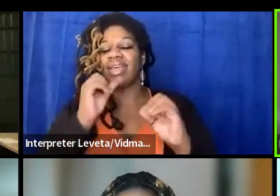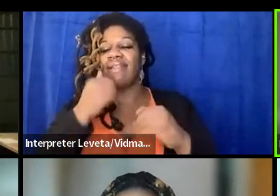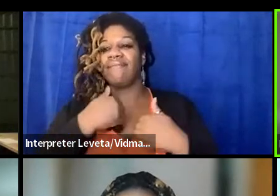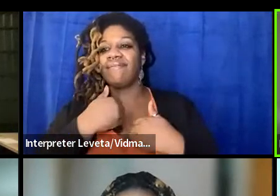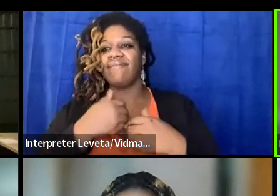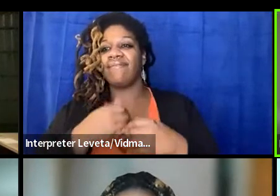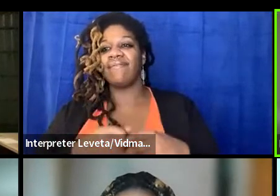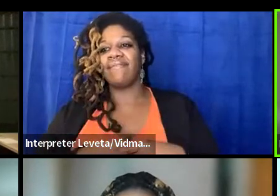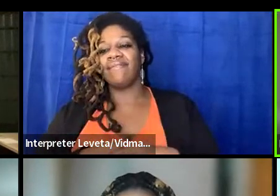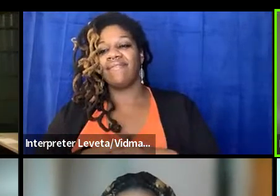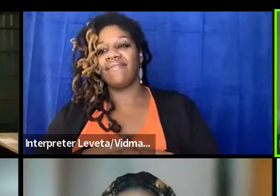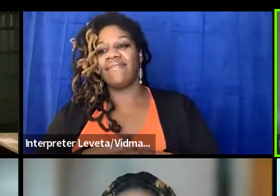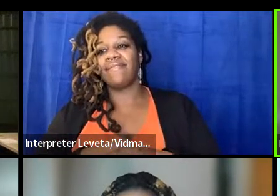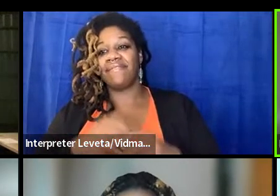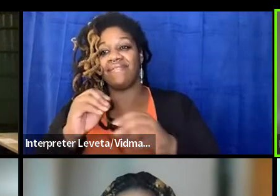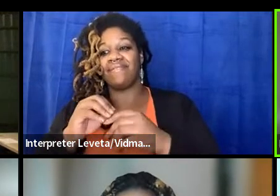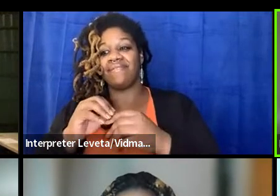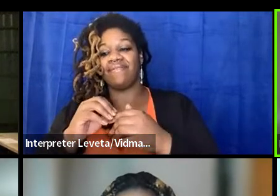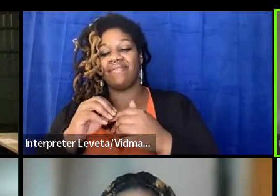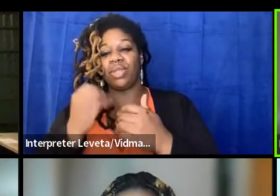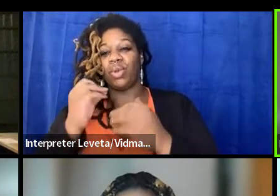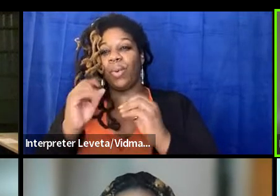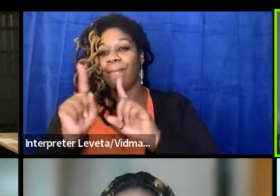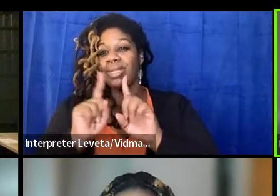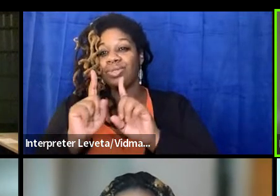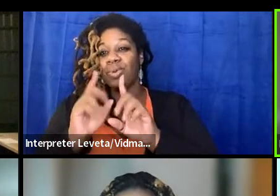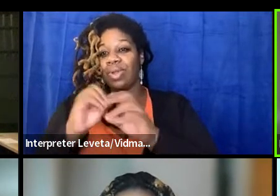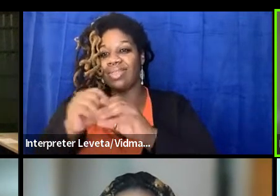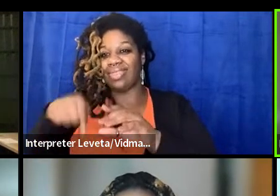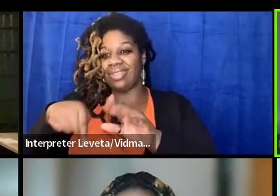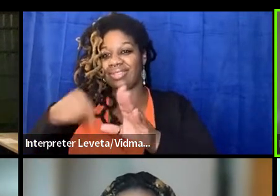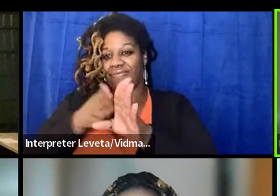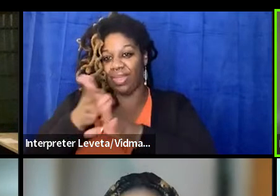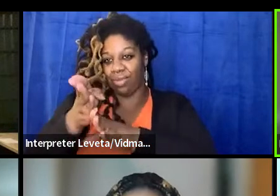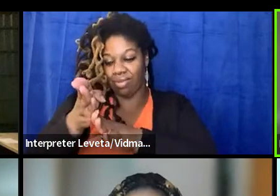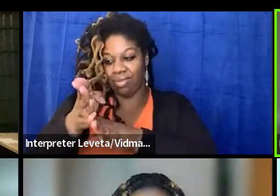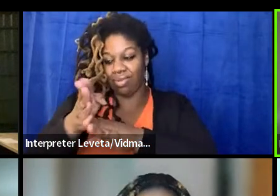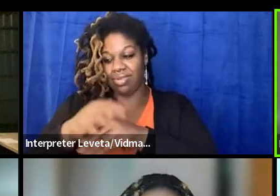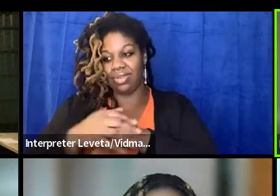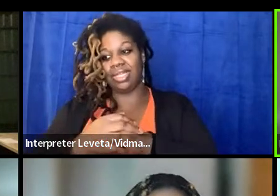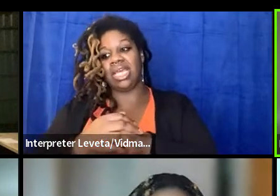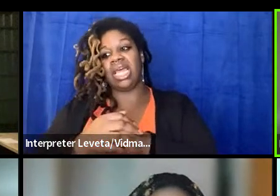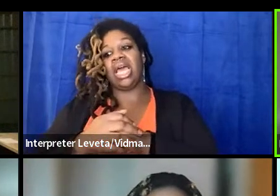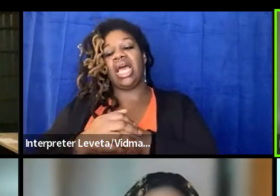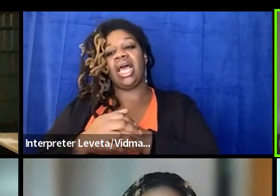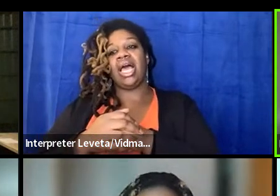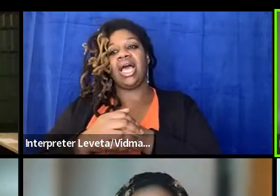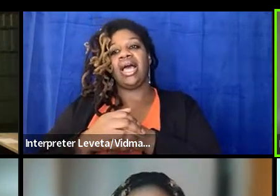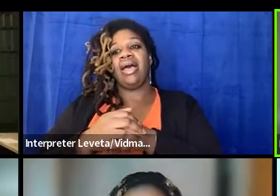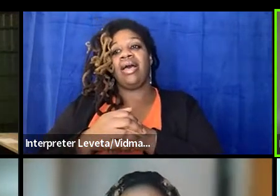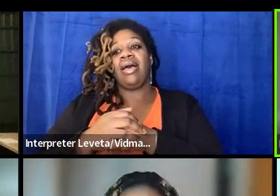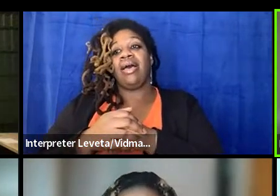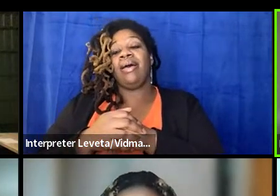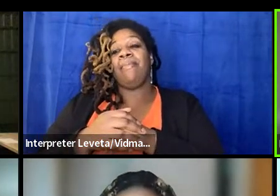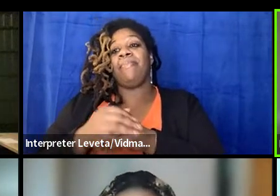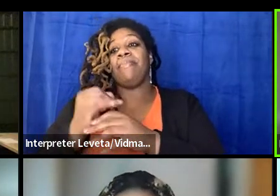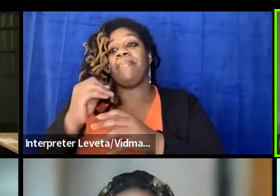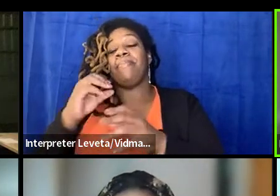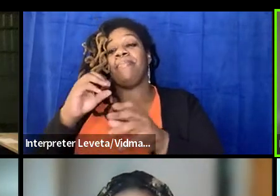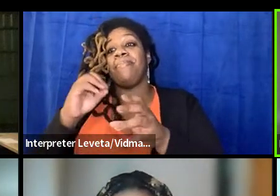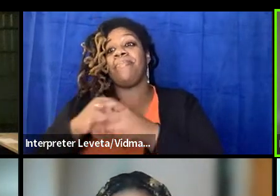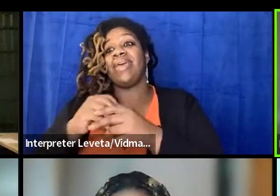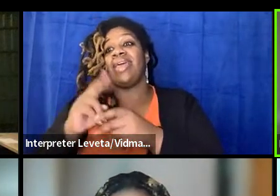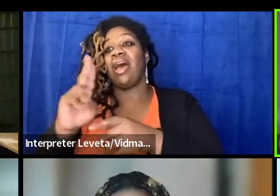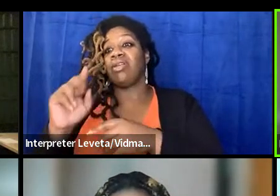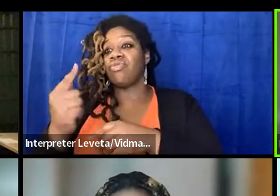was in my field or just helped me to choose this career path. Honestly, in undergrad, like my advisor who was supposed to be my